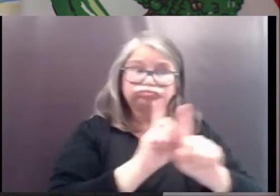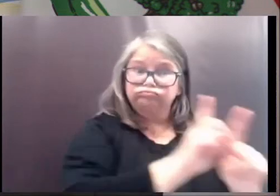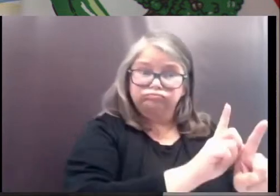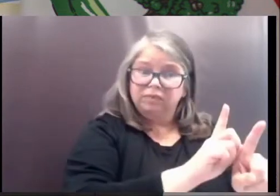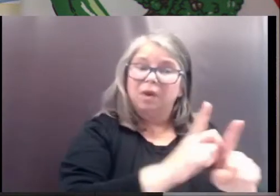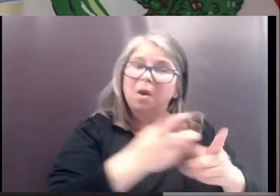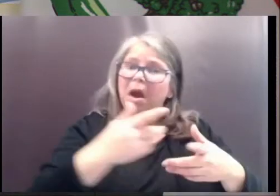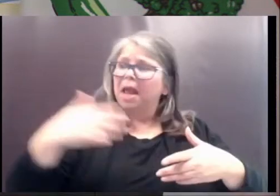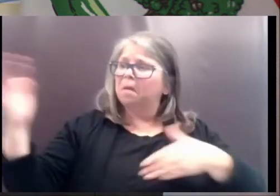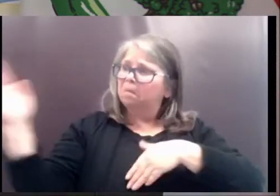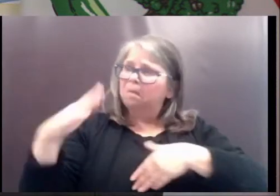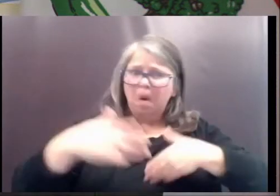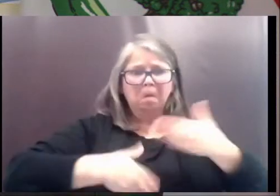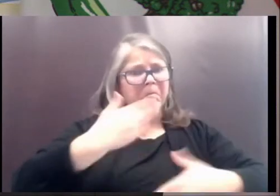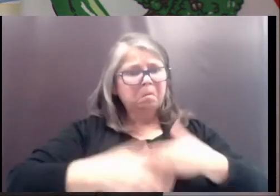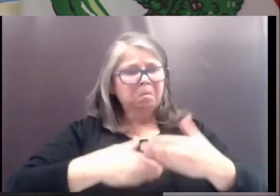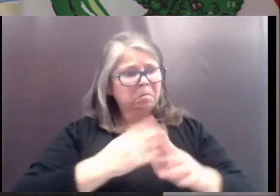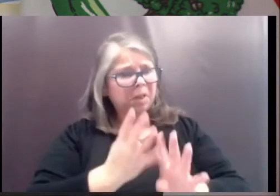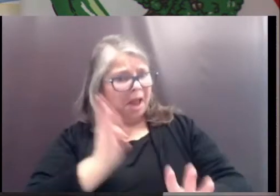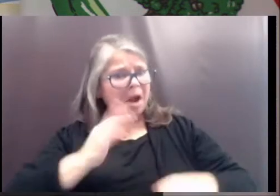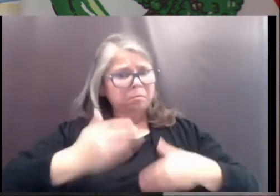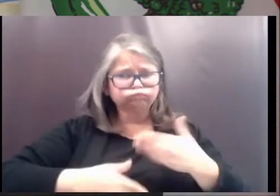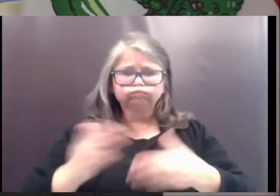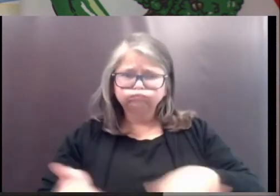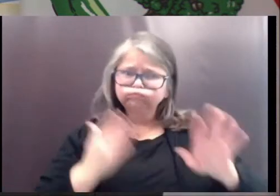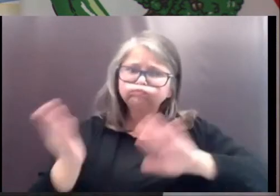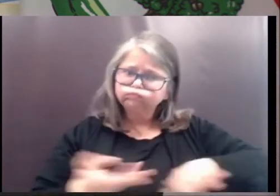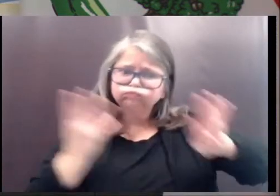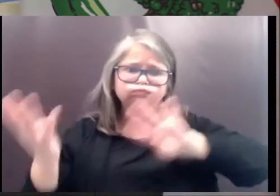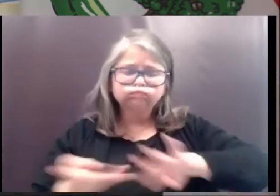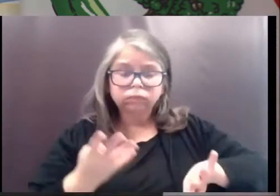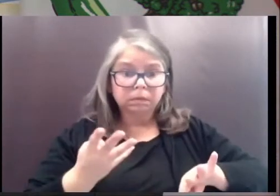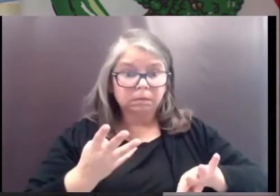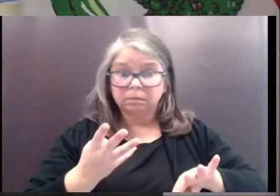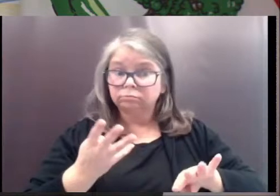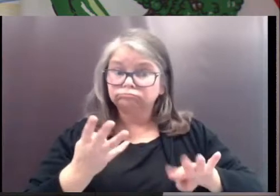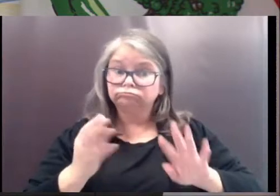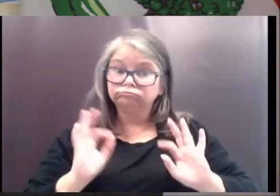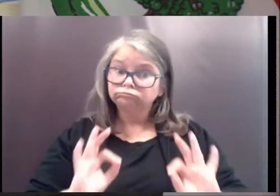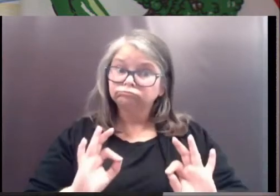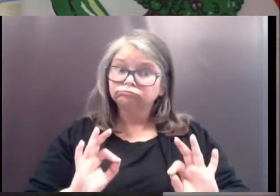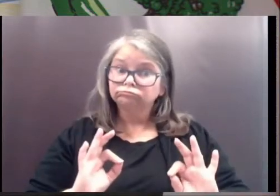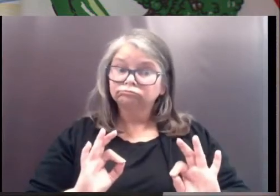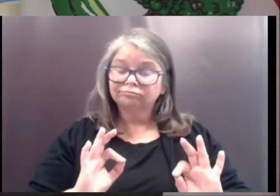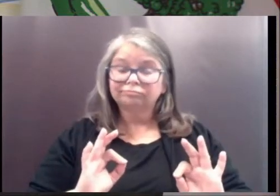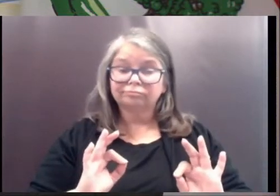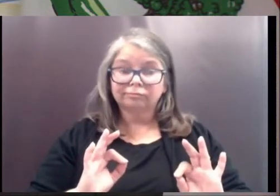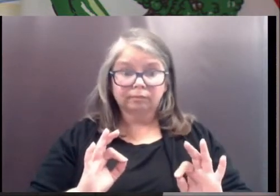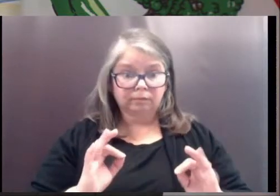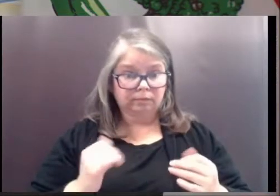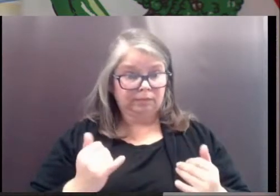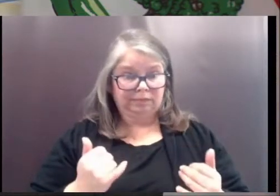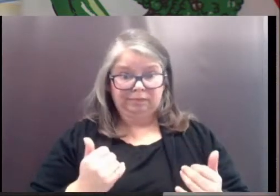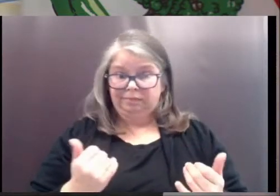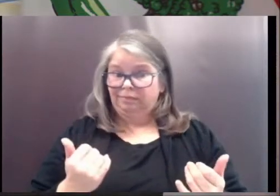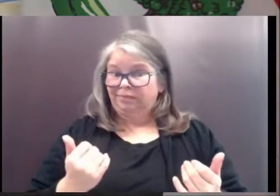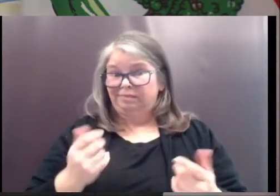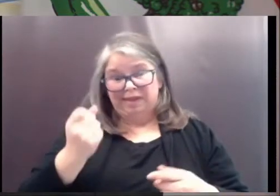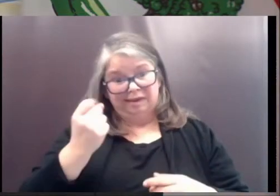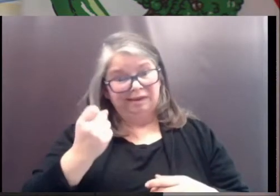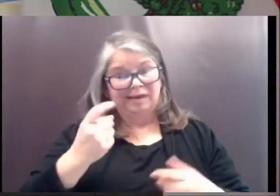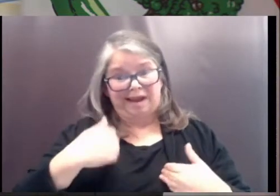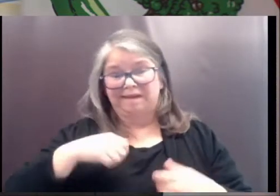job of trying to anticipate that and make it ready. So we don't have other types of services, which of course